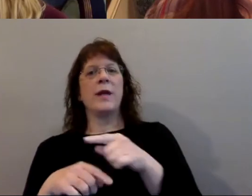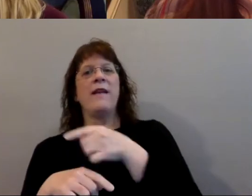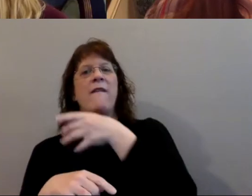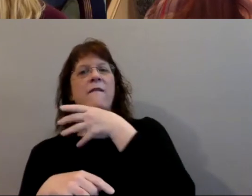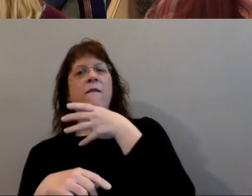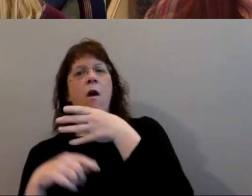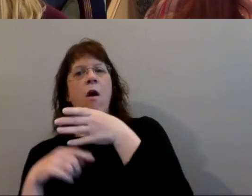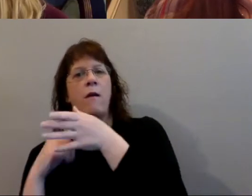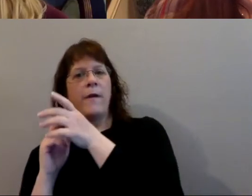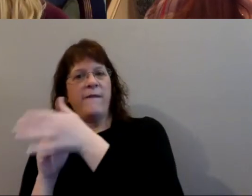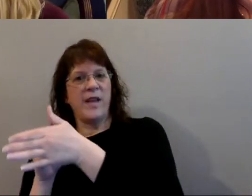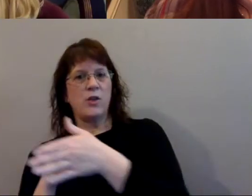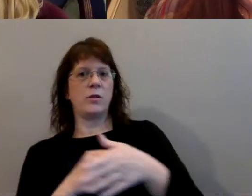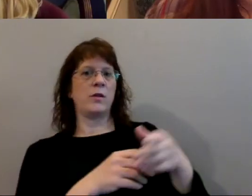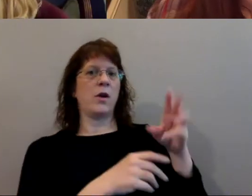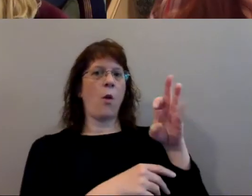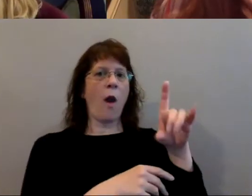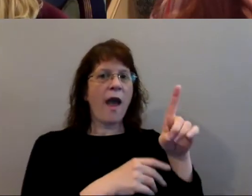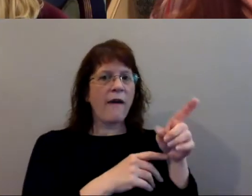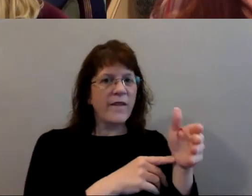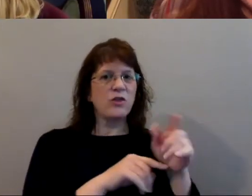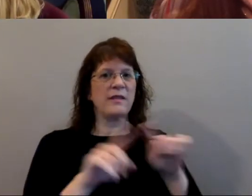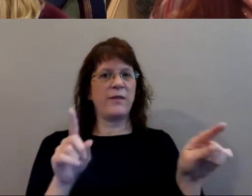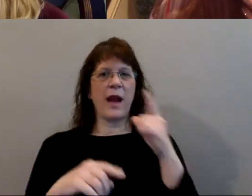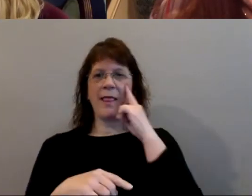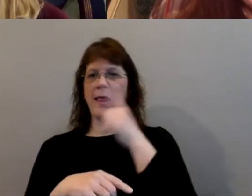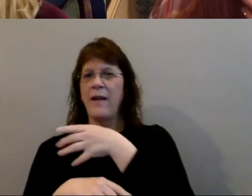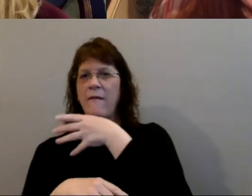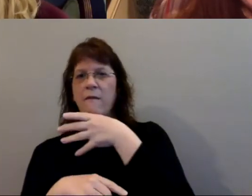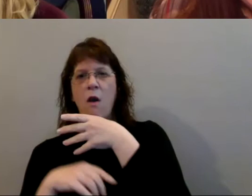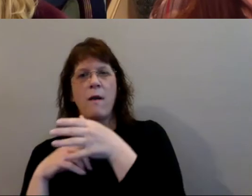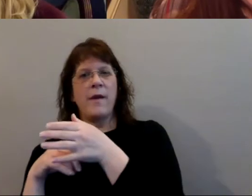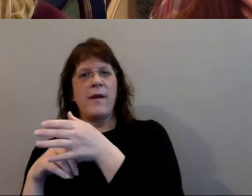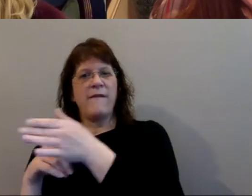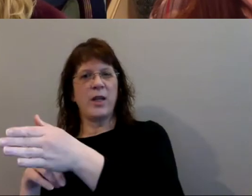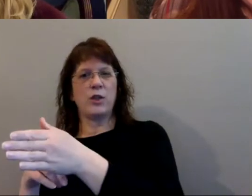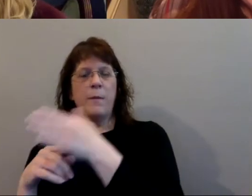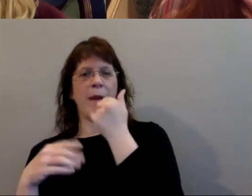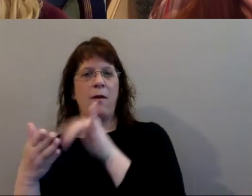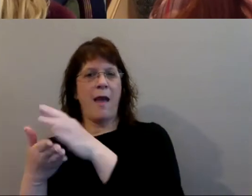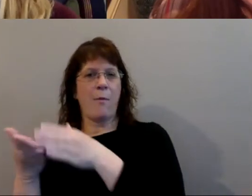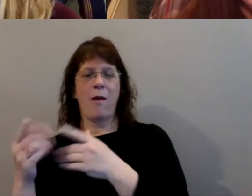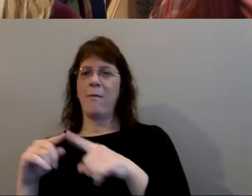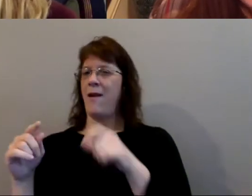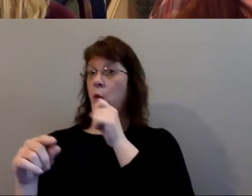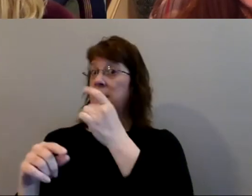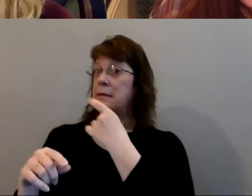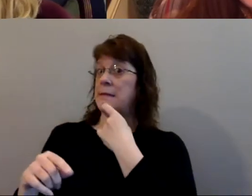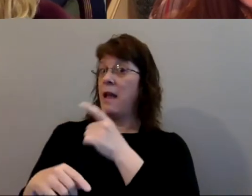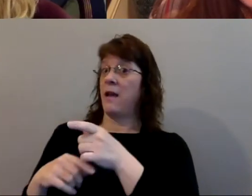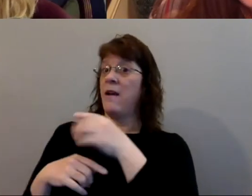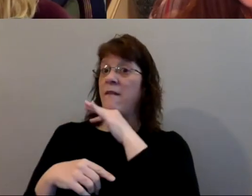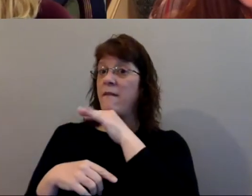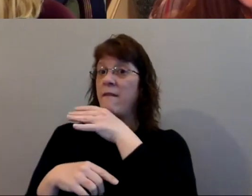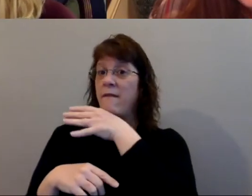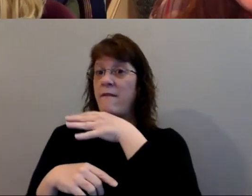different. I think if I recall correctly, the farmed fish are better in that regard, although I would not say they're better in all regards. It's kind of a pick